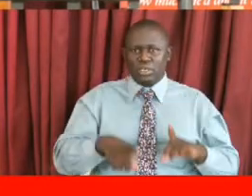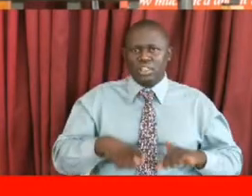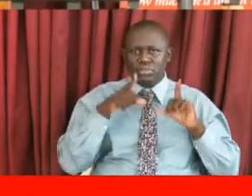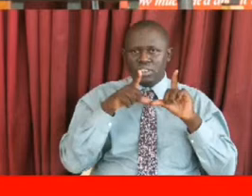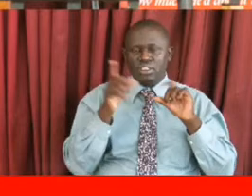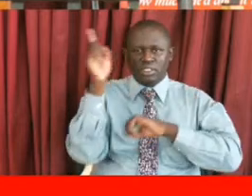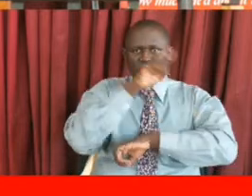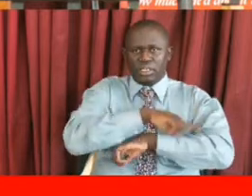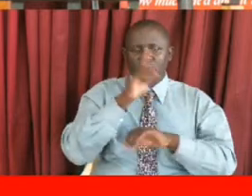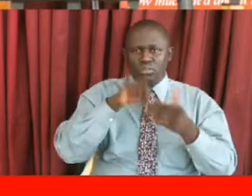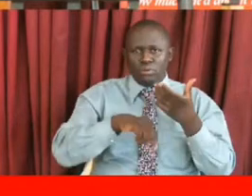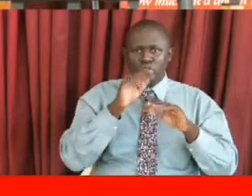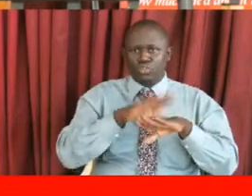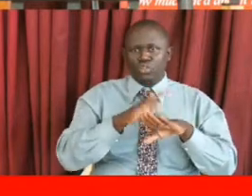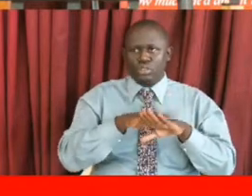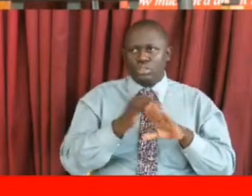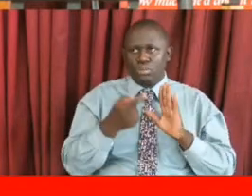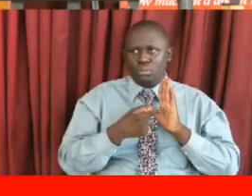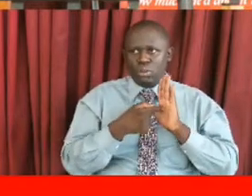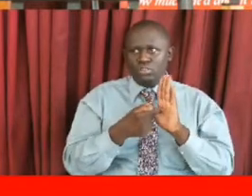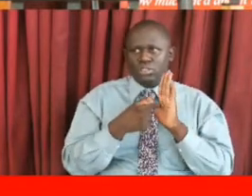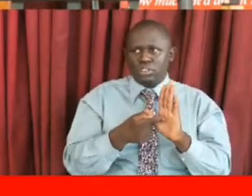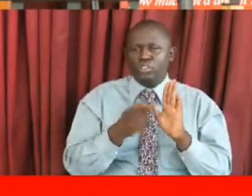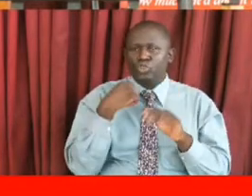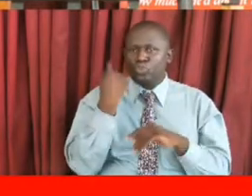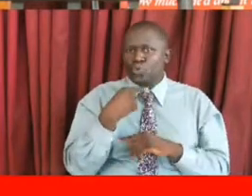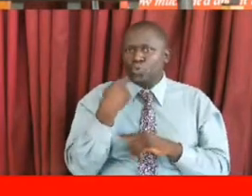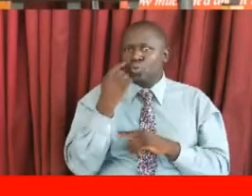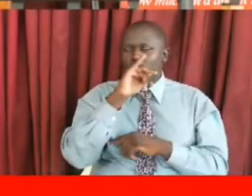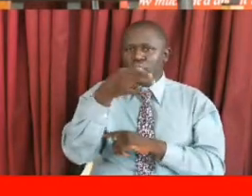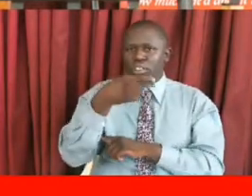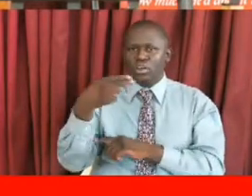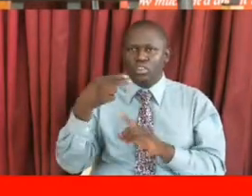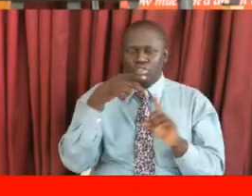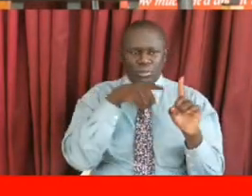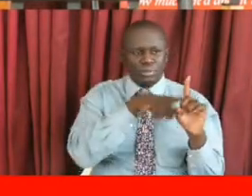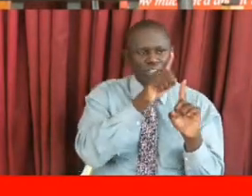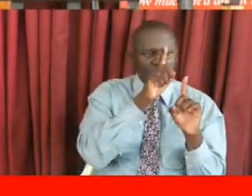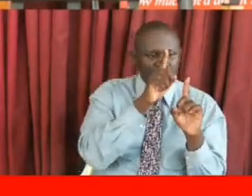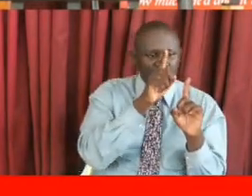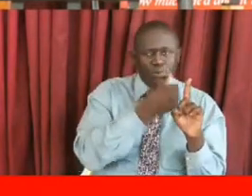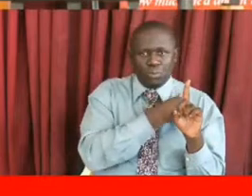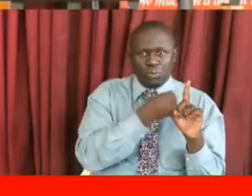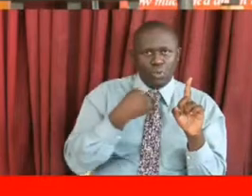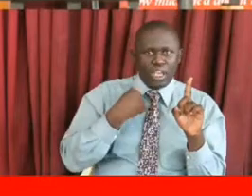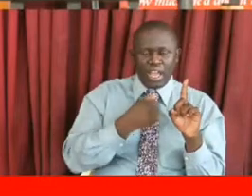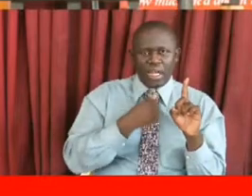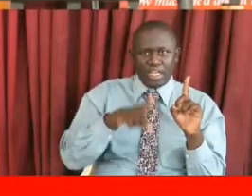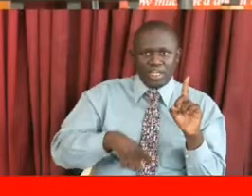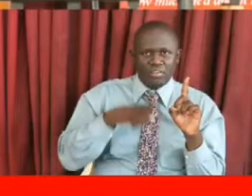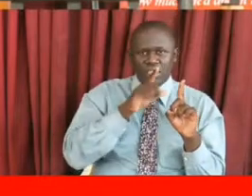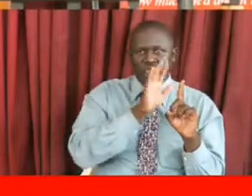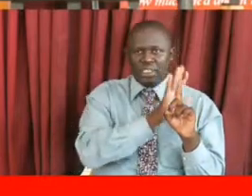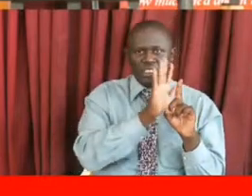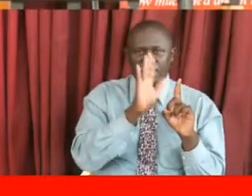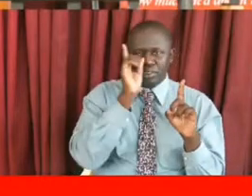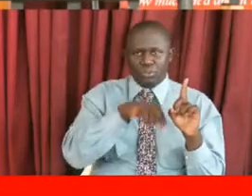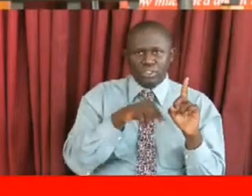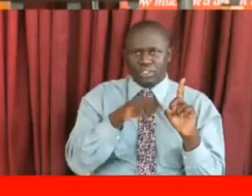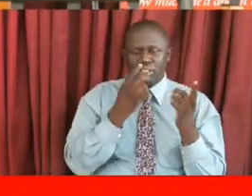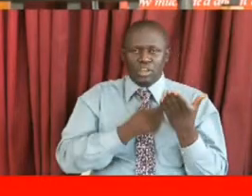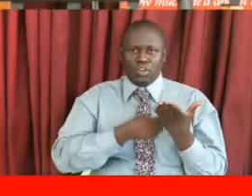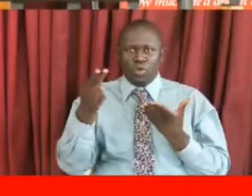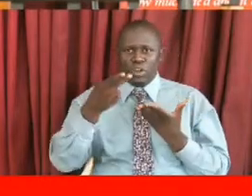the full manifestation of Jehovah himself we are living in his divine